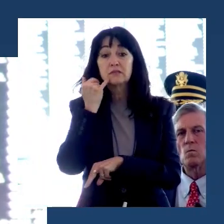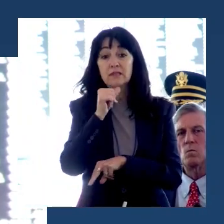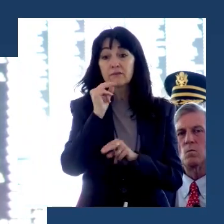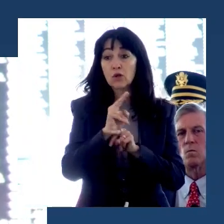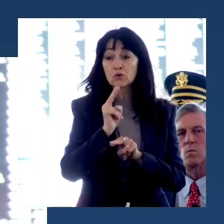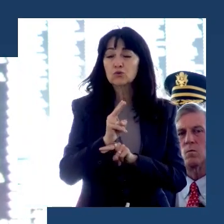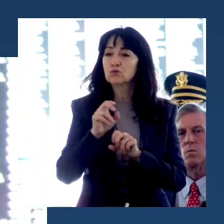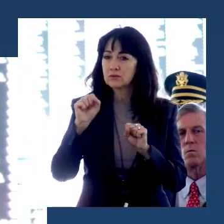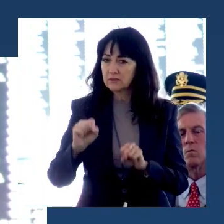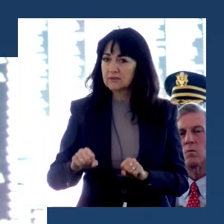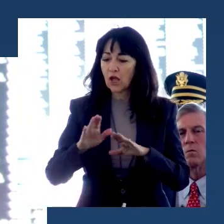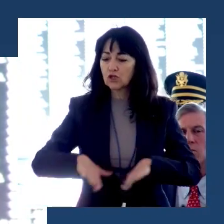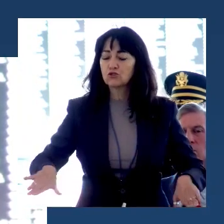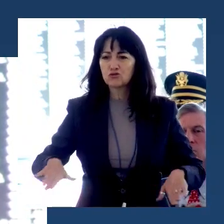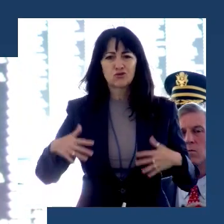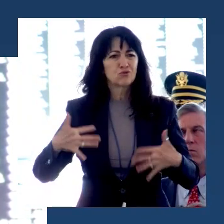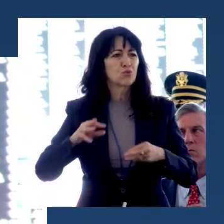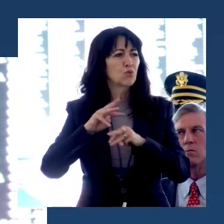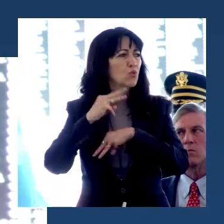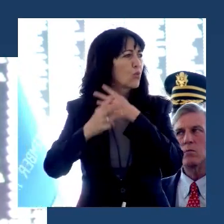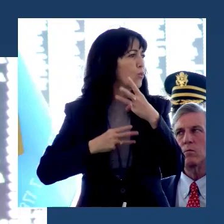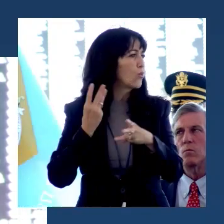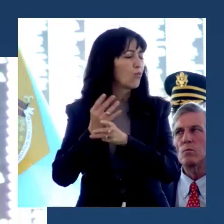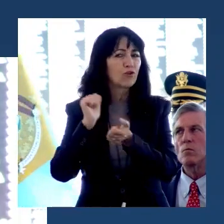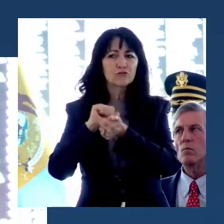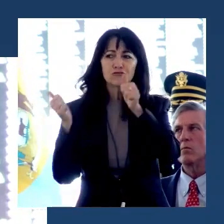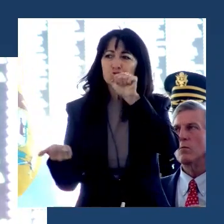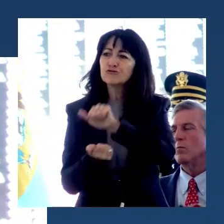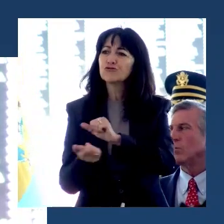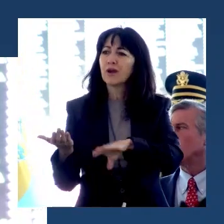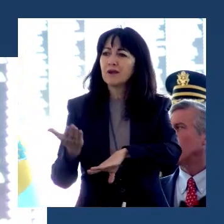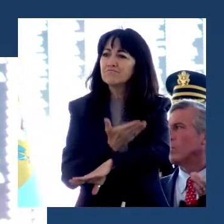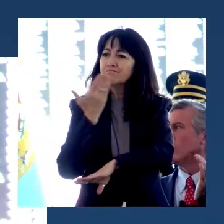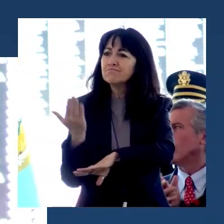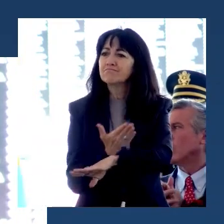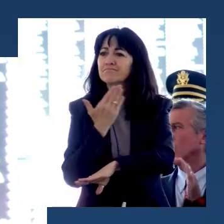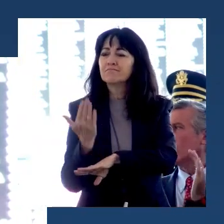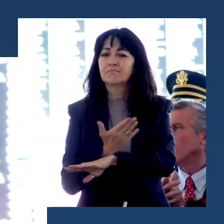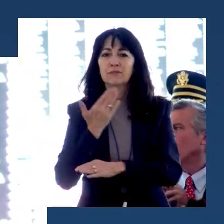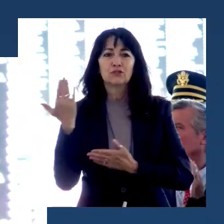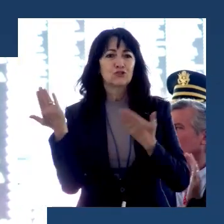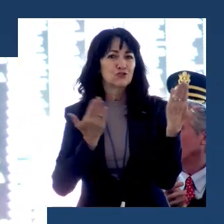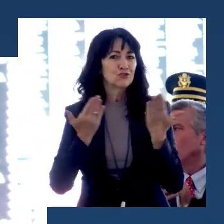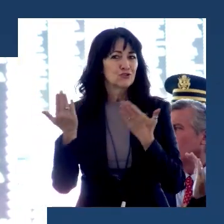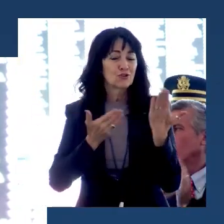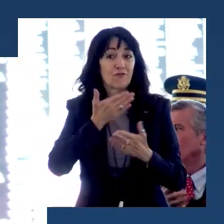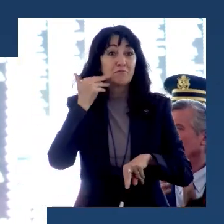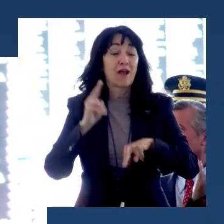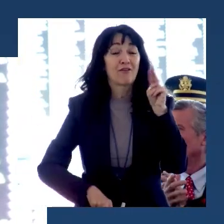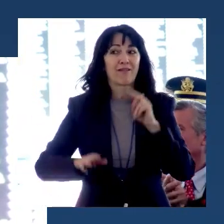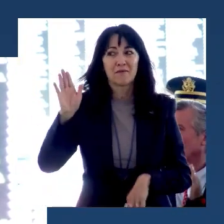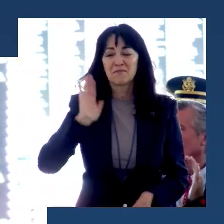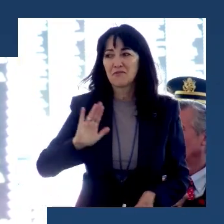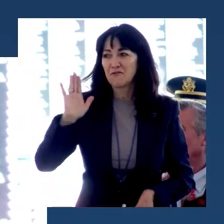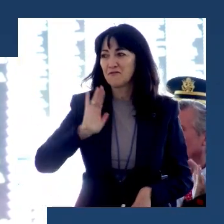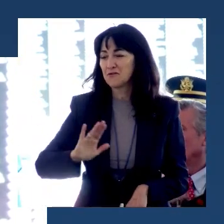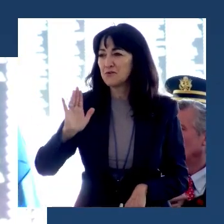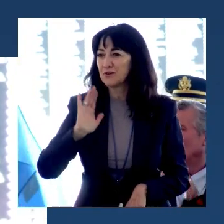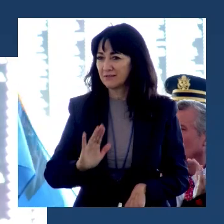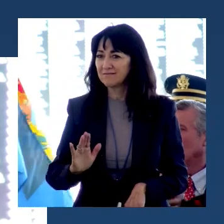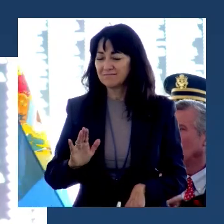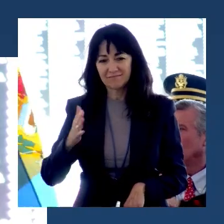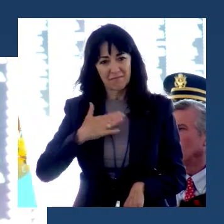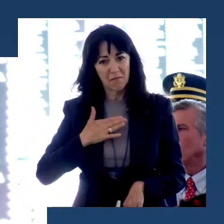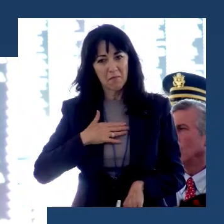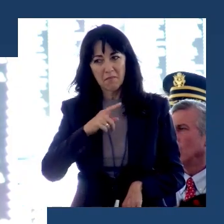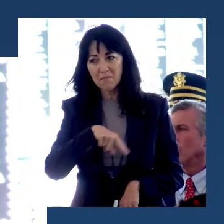use it. I mean, the world has changed. Let's put our hands together. I mean, it is a new world, and frankly, we've made it and made it better for our veterans and their